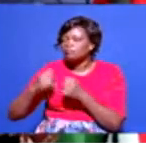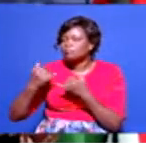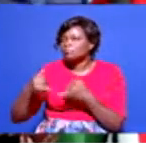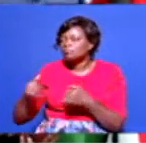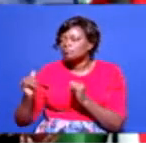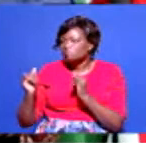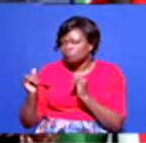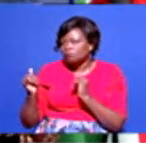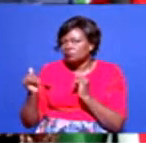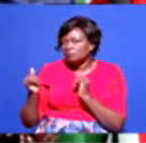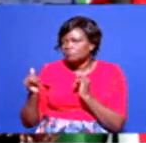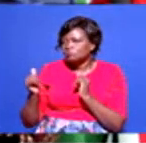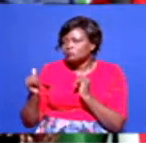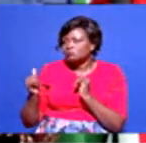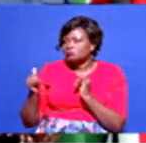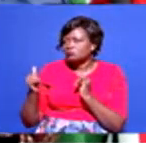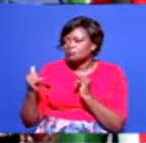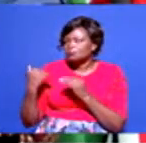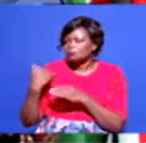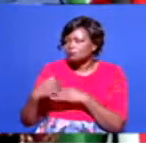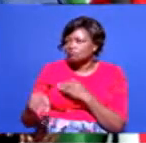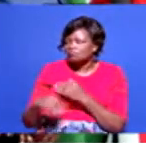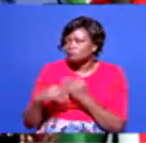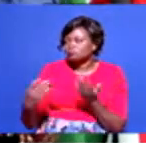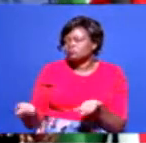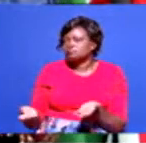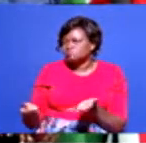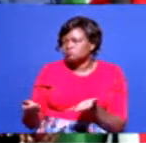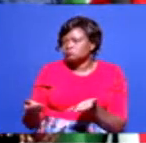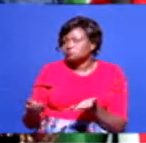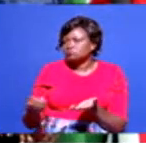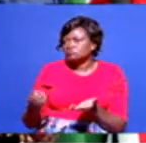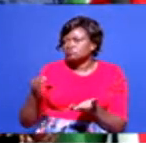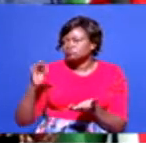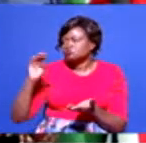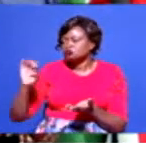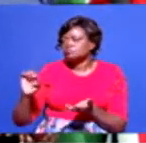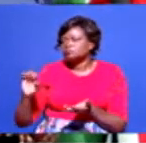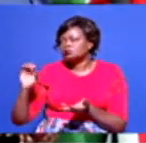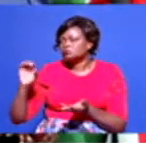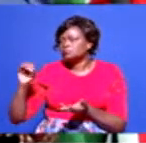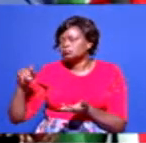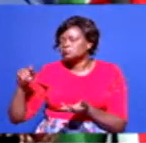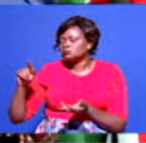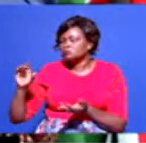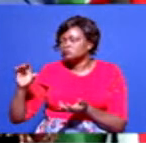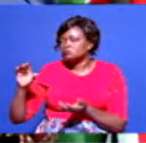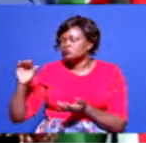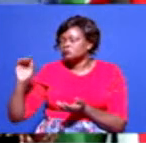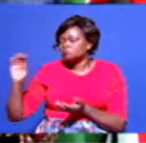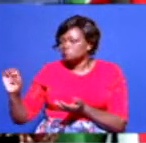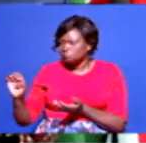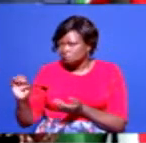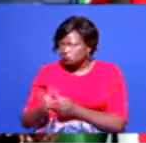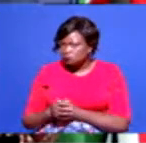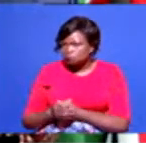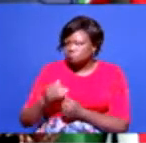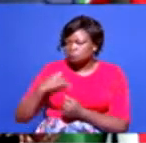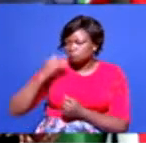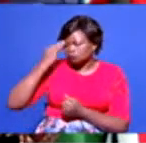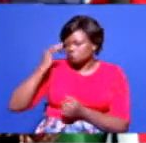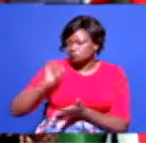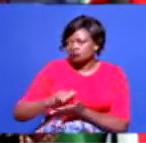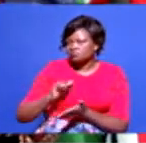the construction of a fiber optic cable. And I still remember, you know, being